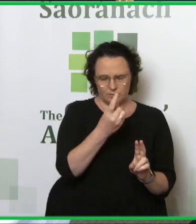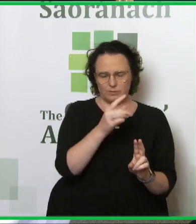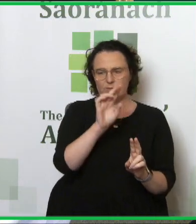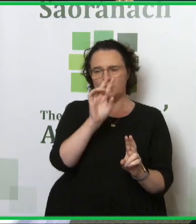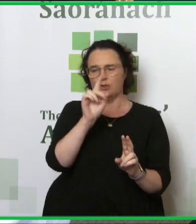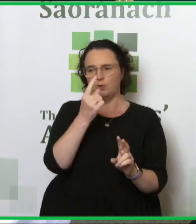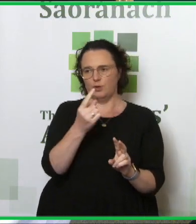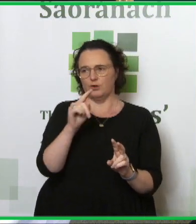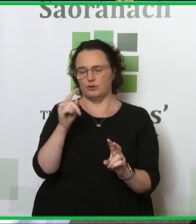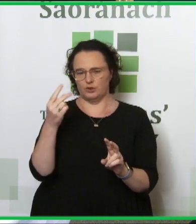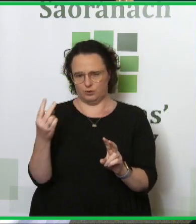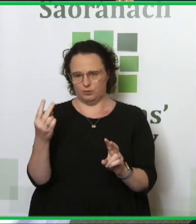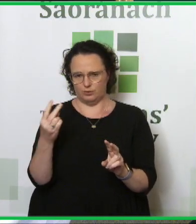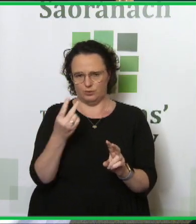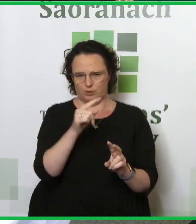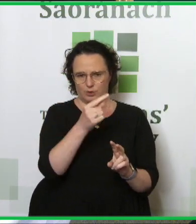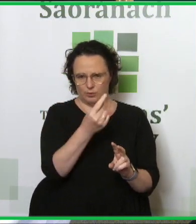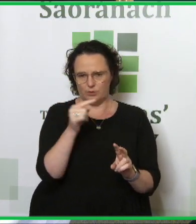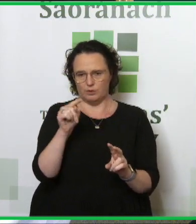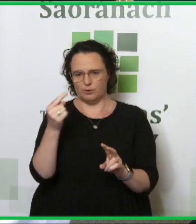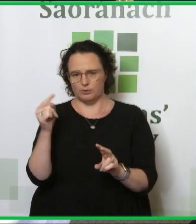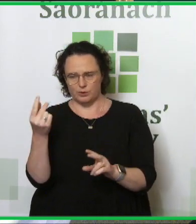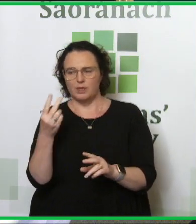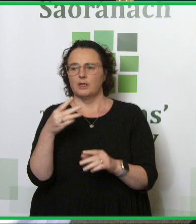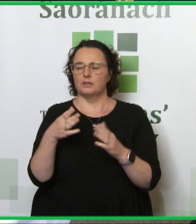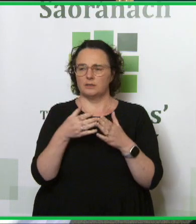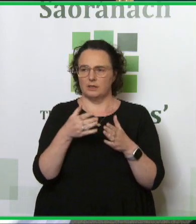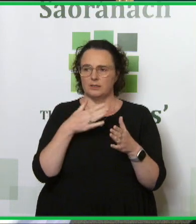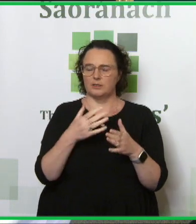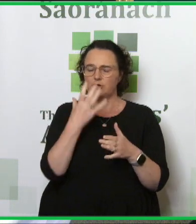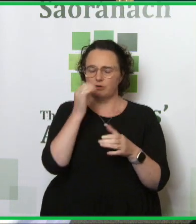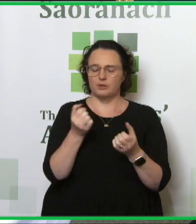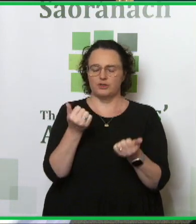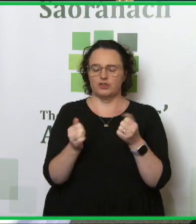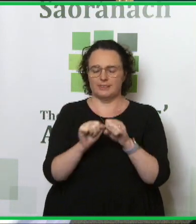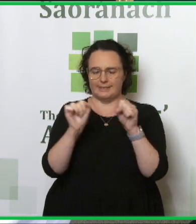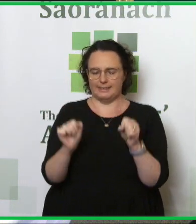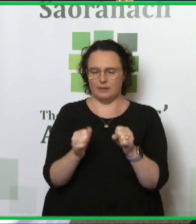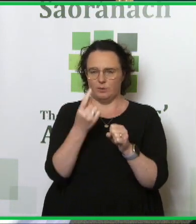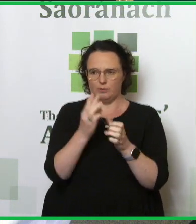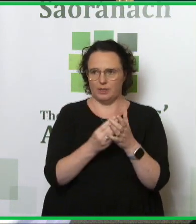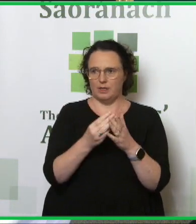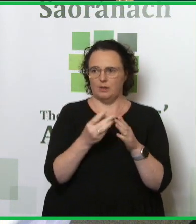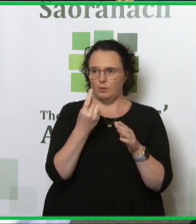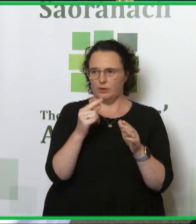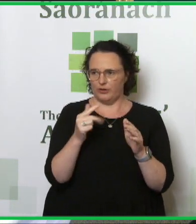1.2 are broader than people within the criminal justice system. So the criminal justice system questions are just 1.3 and